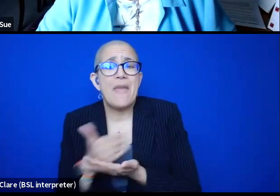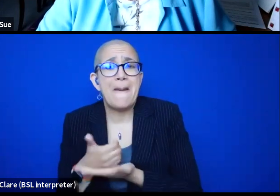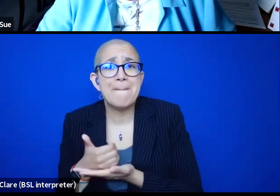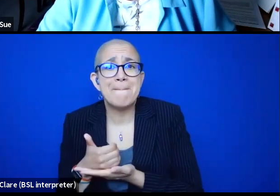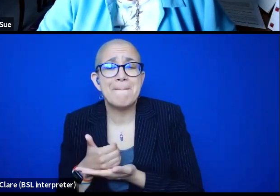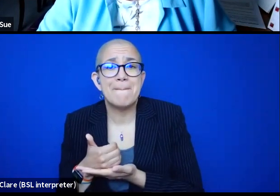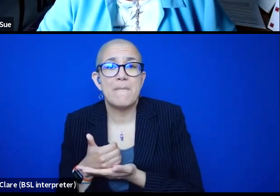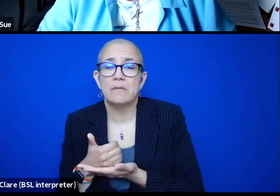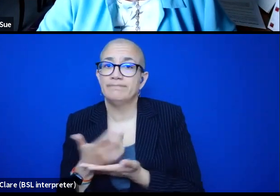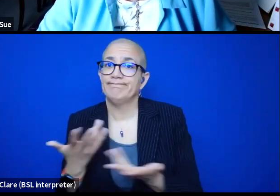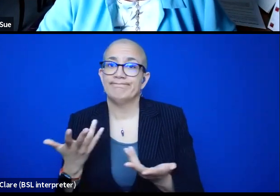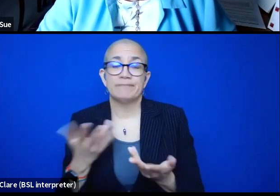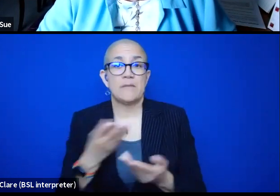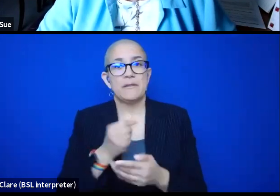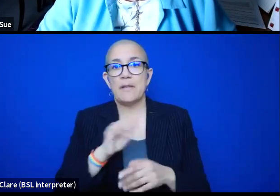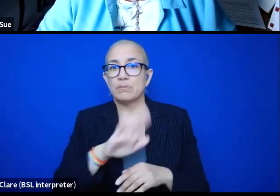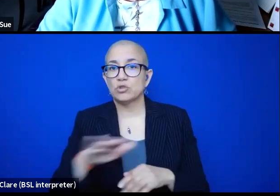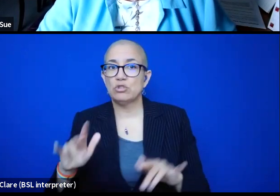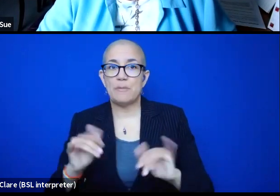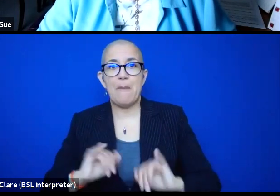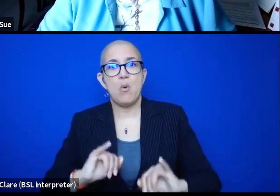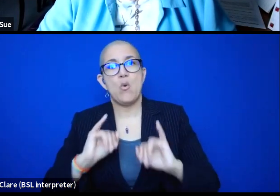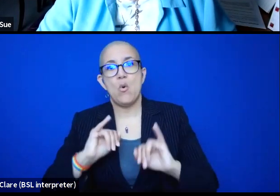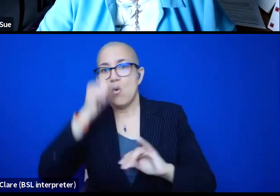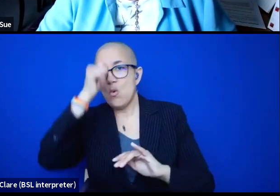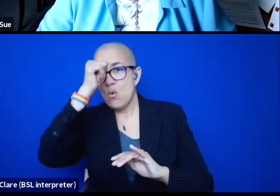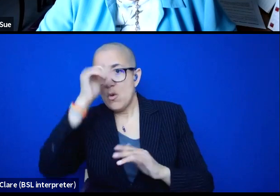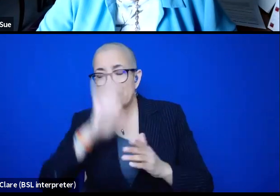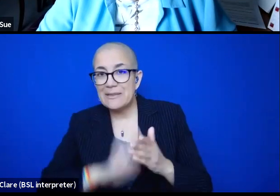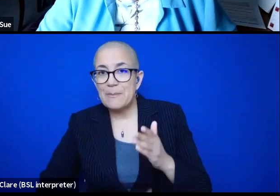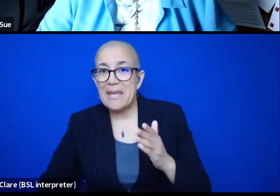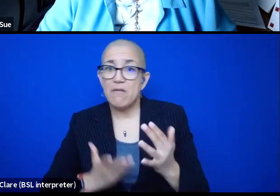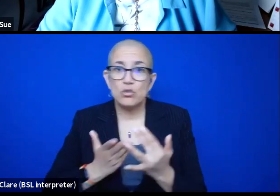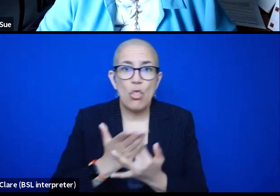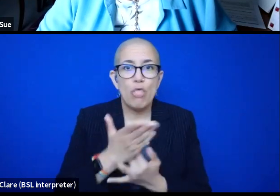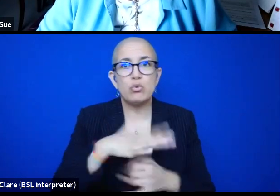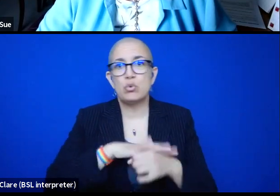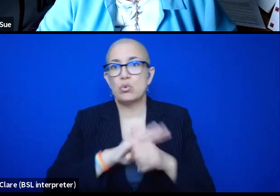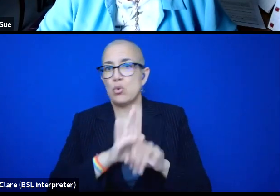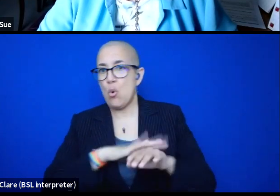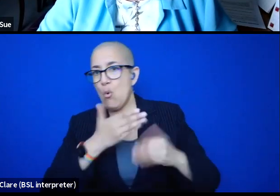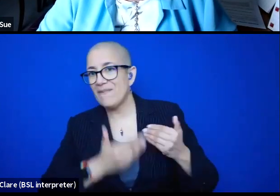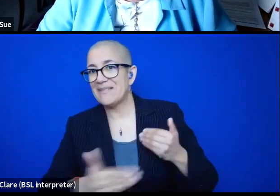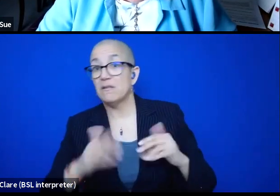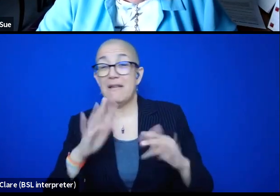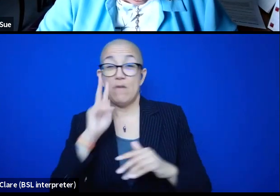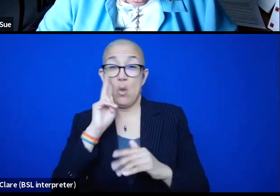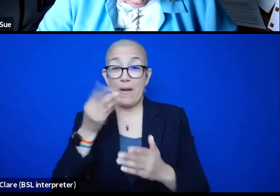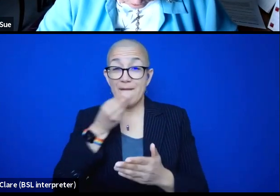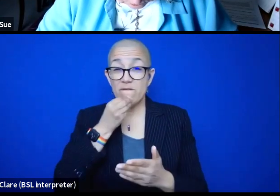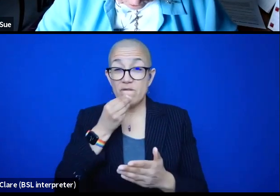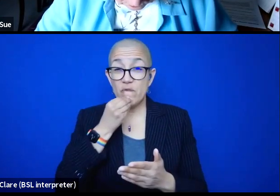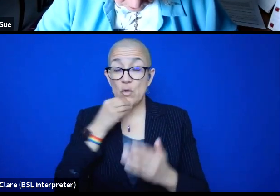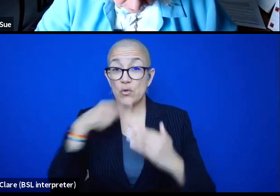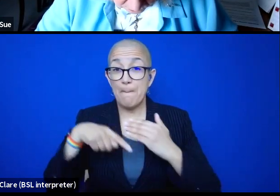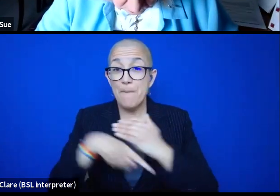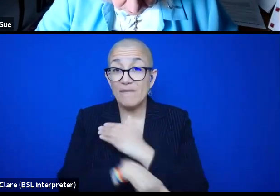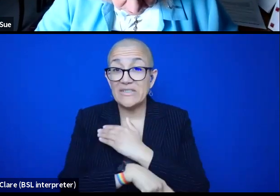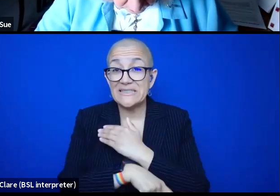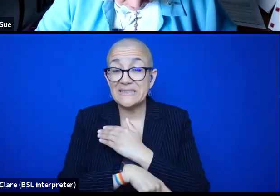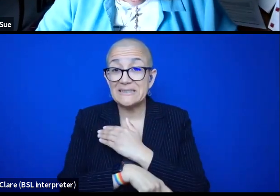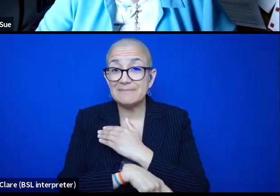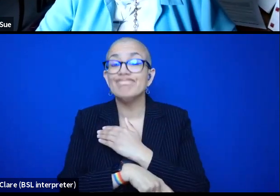had particularly bad experiences during this period. If you look at food poverty, I think that's going to have